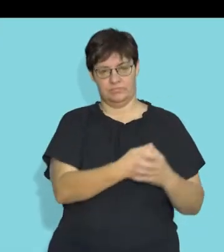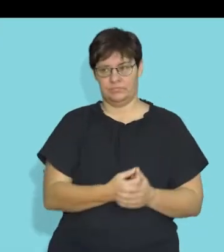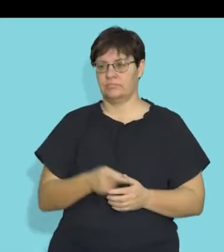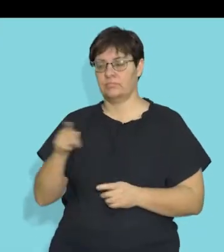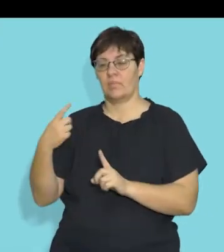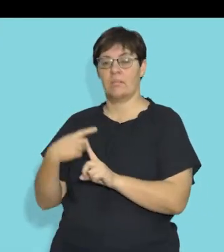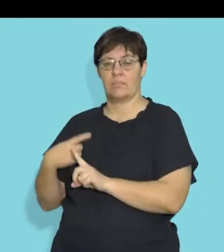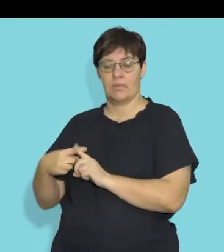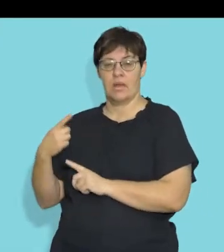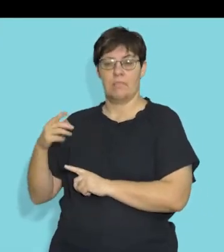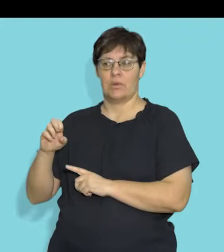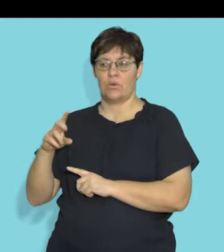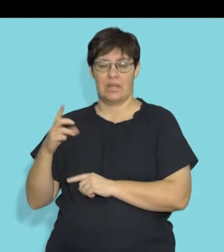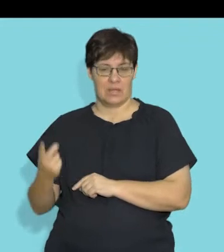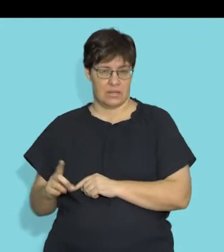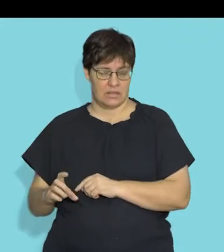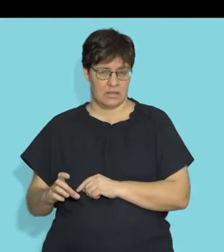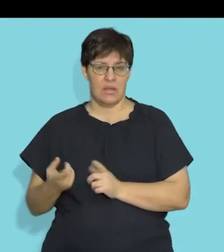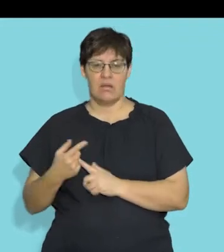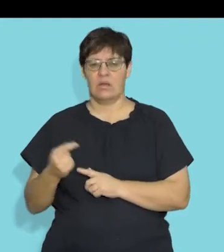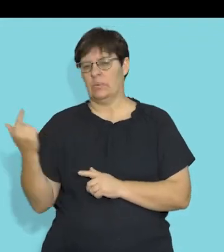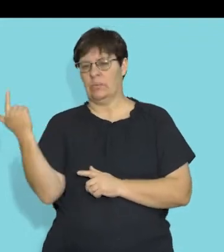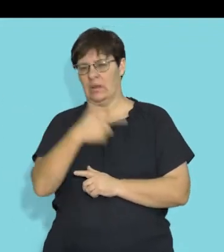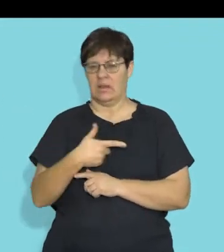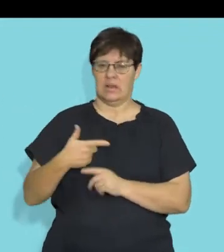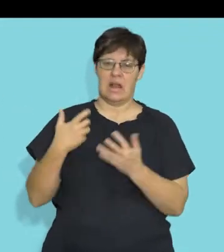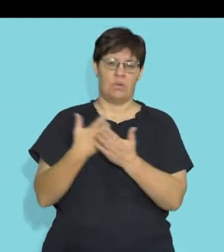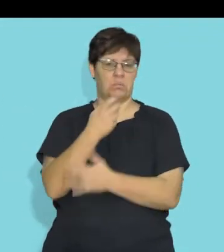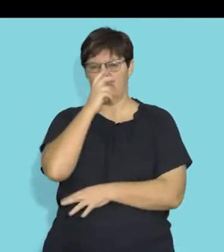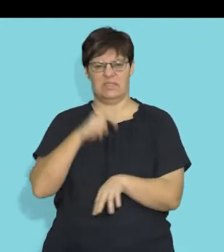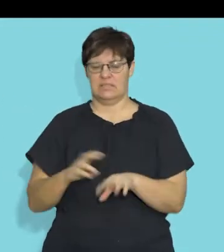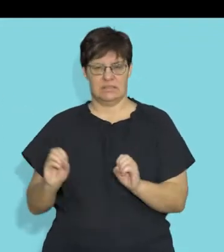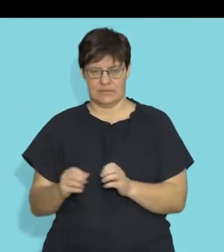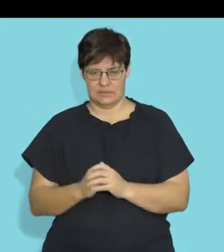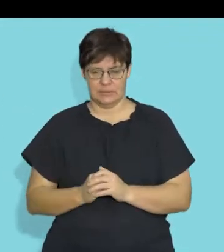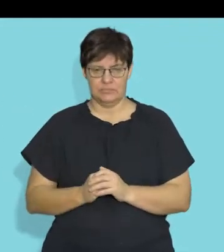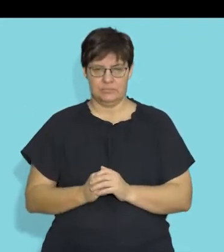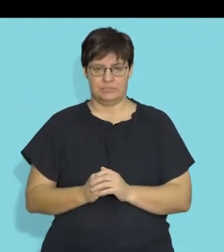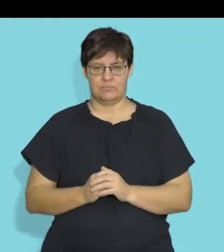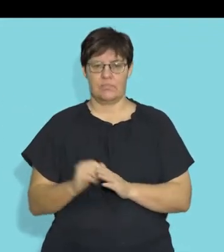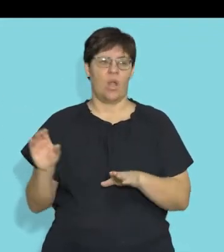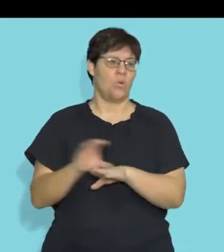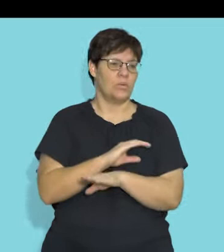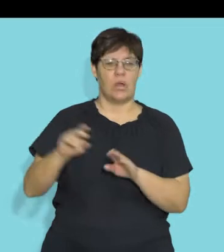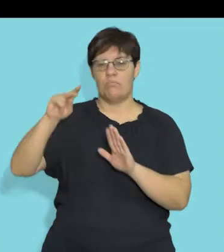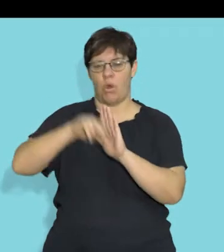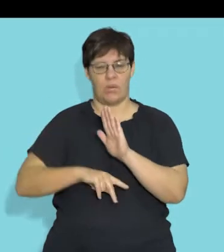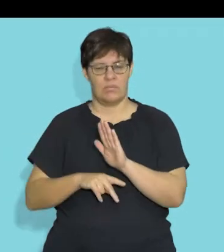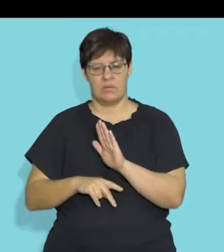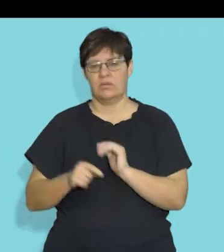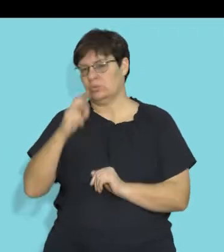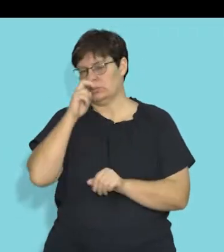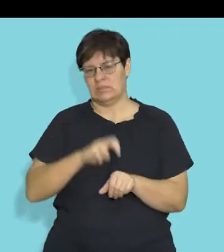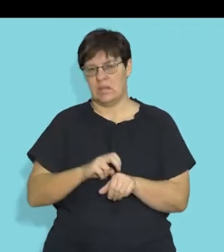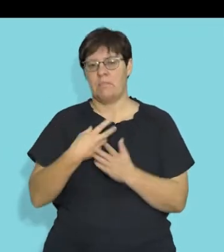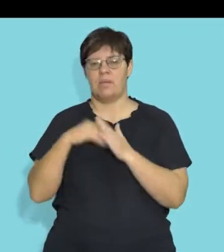the periodic inventory system? You do not need fancy equipment and extensive computer programming